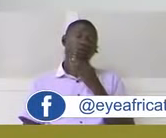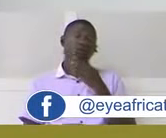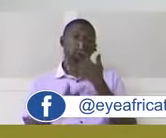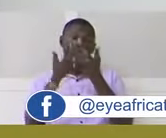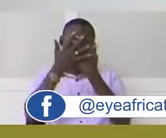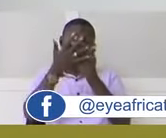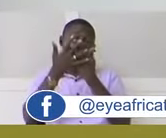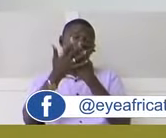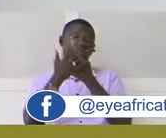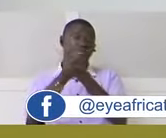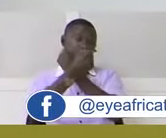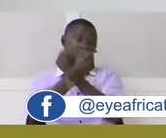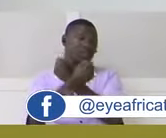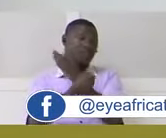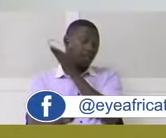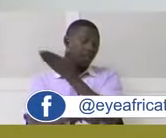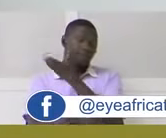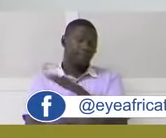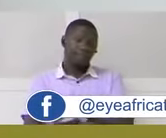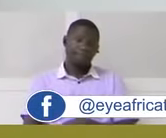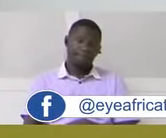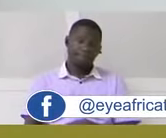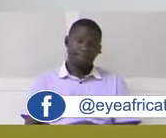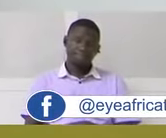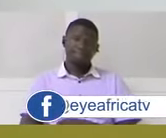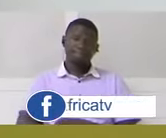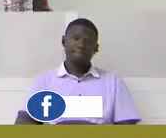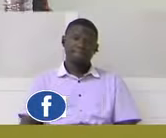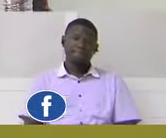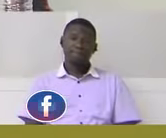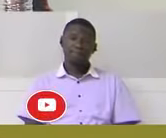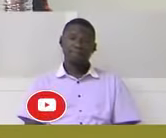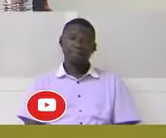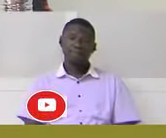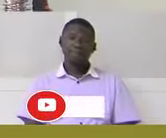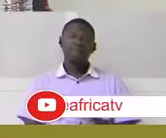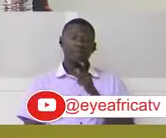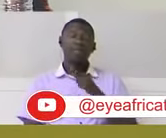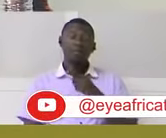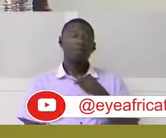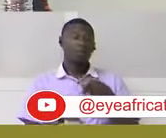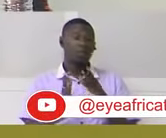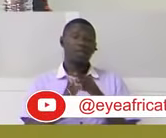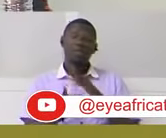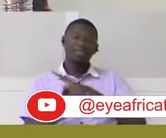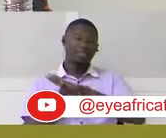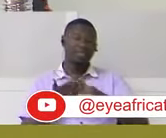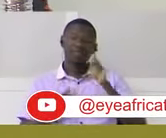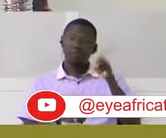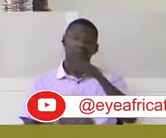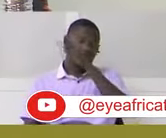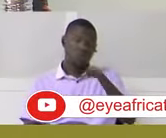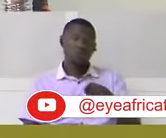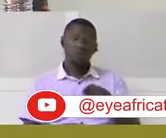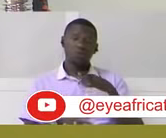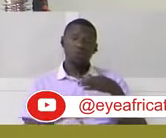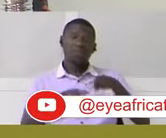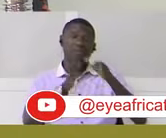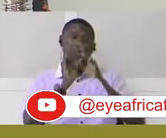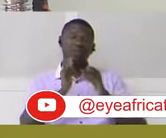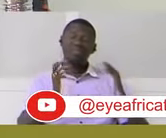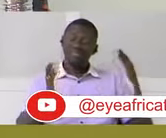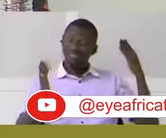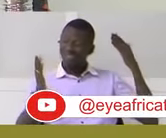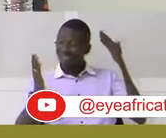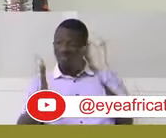manke bari bo tan kala mala ko ye samba mile 2. And in that case, it was clearly wrong that they were taken straight to mile 2 without any due process. And what we